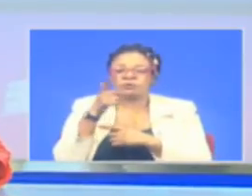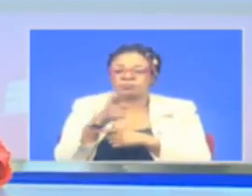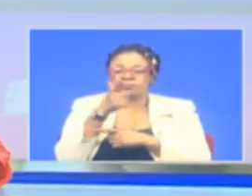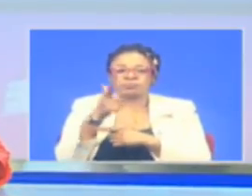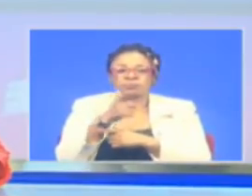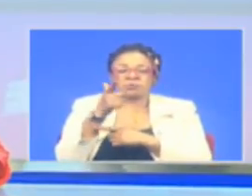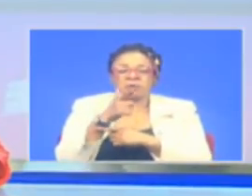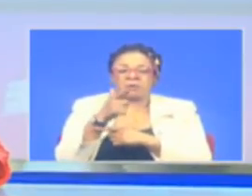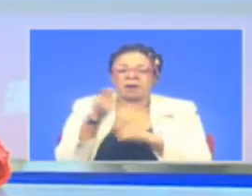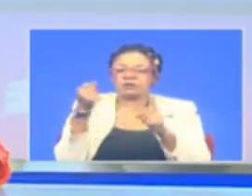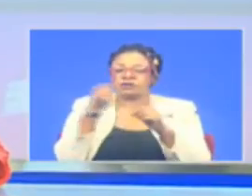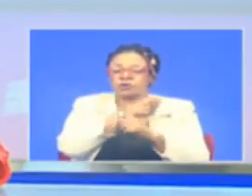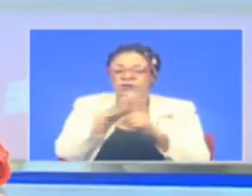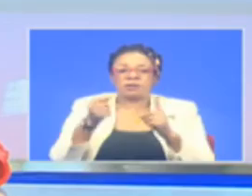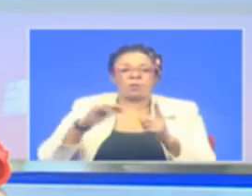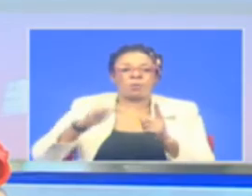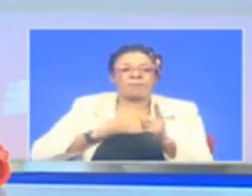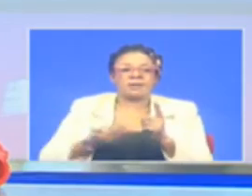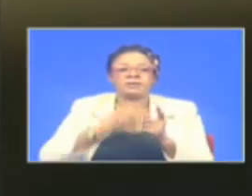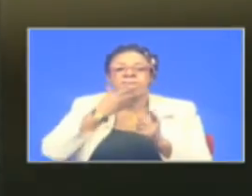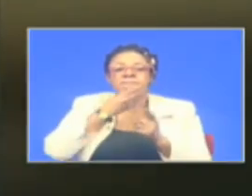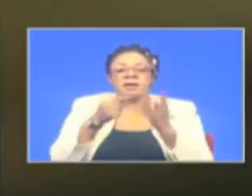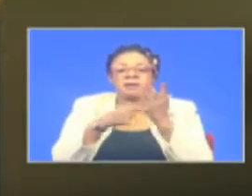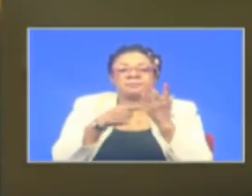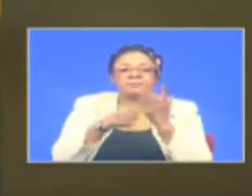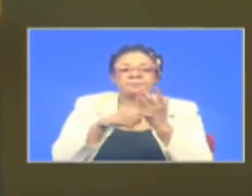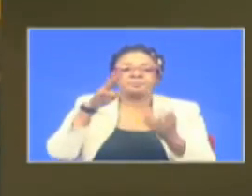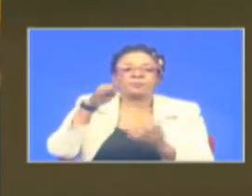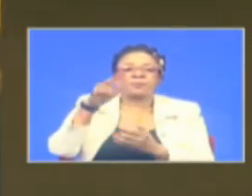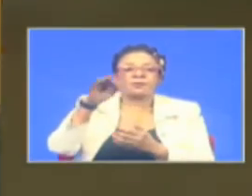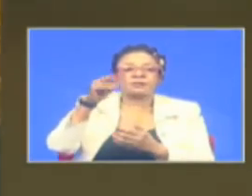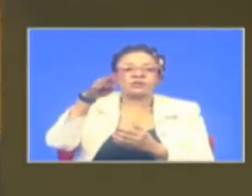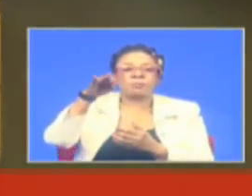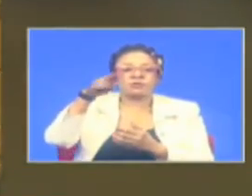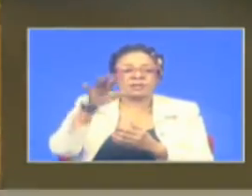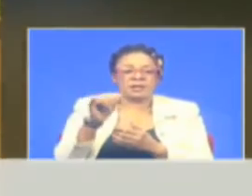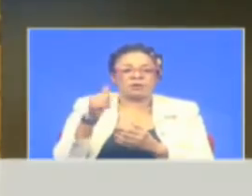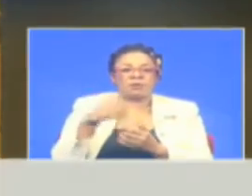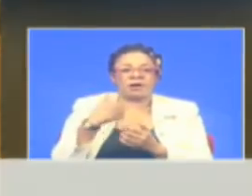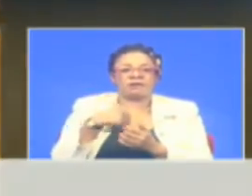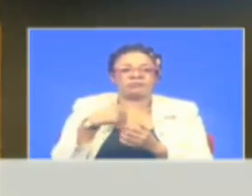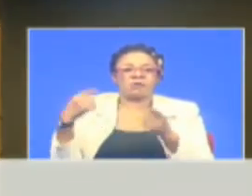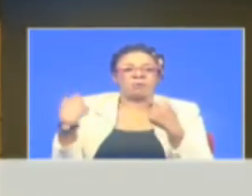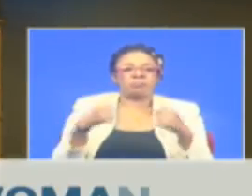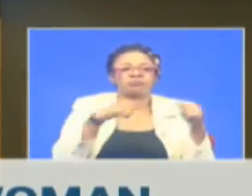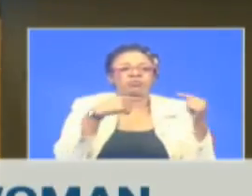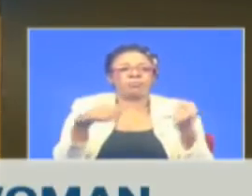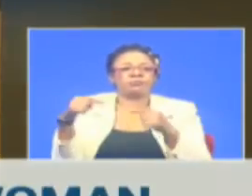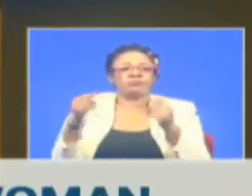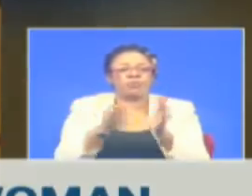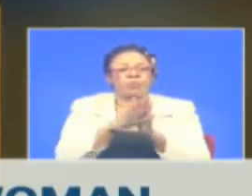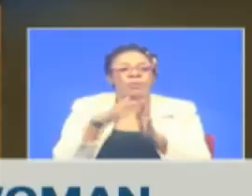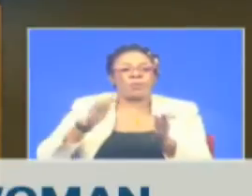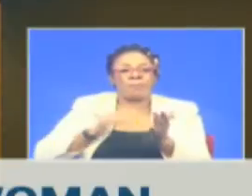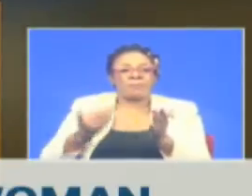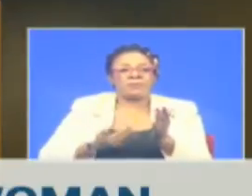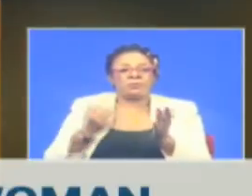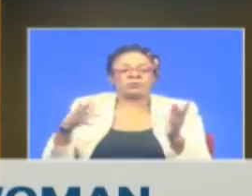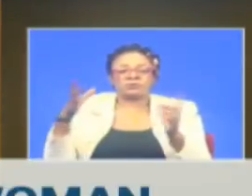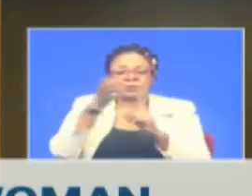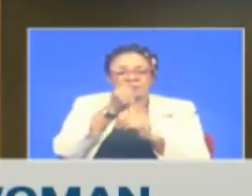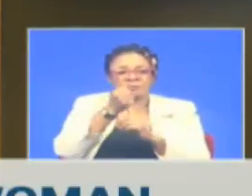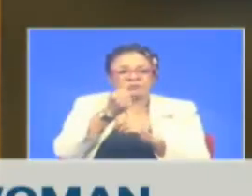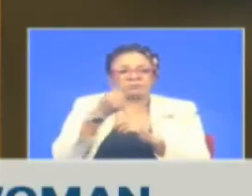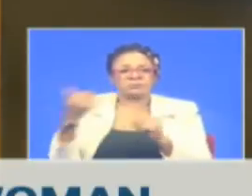woman. The man, identified as Mauricio Montcalli, had a confrontation with the woman and was captured